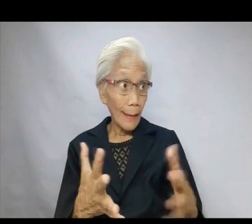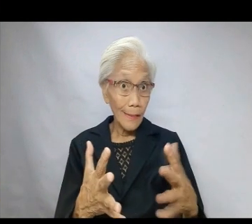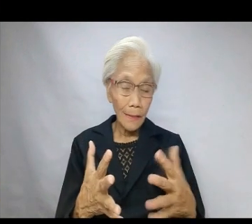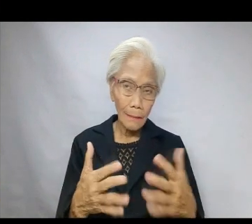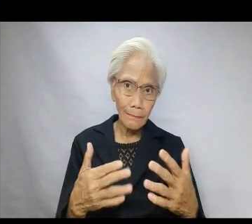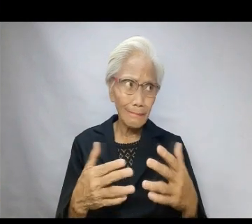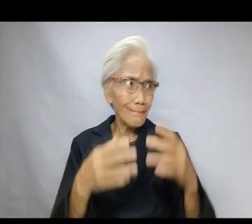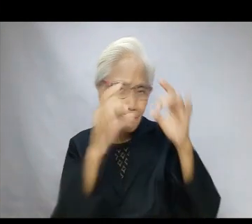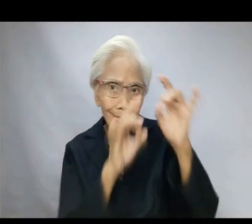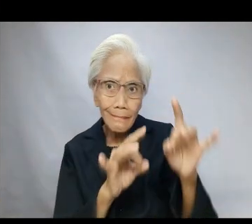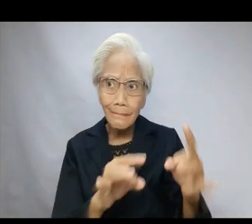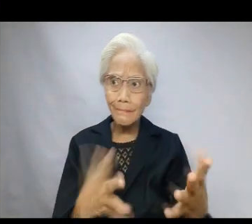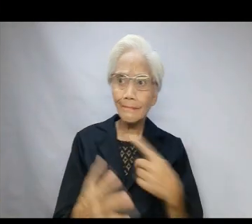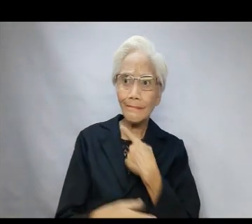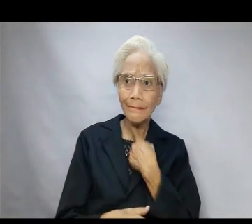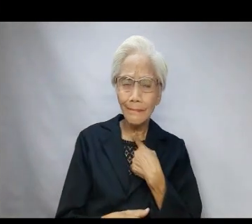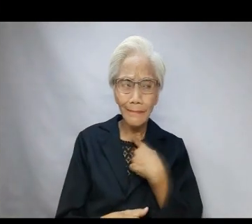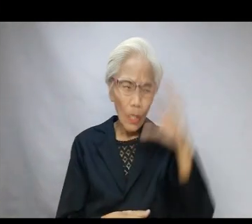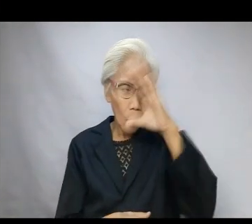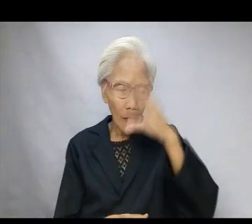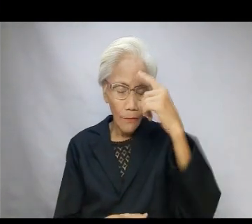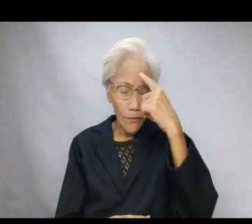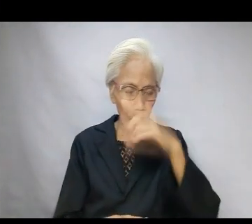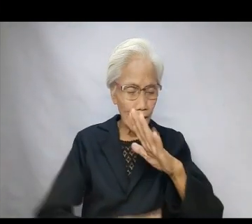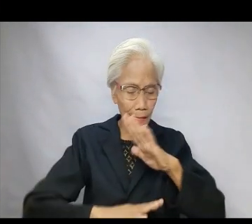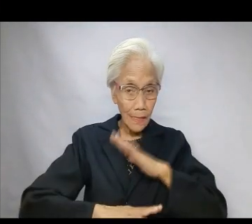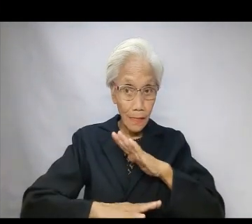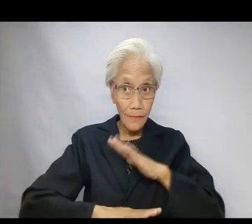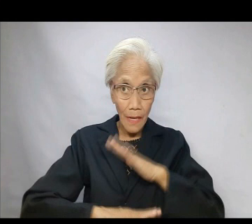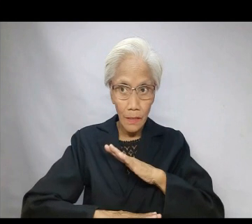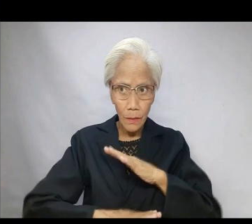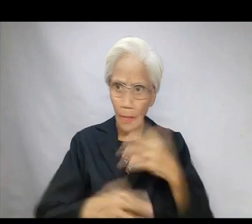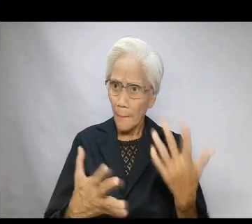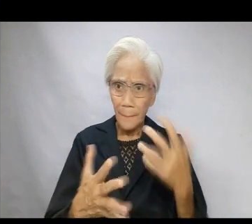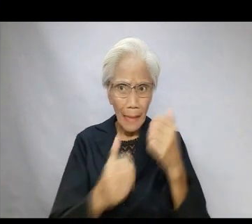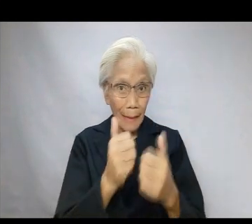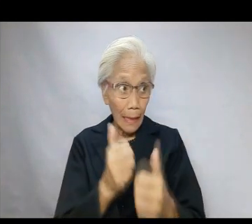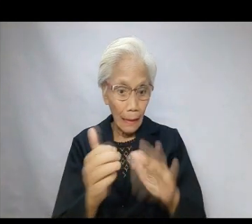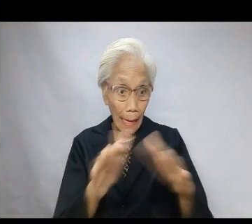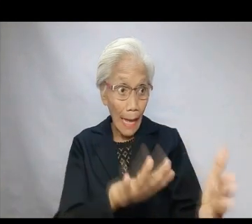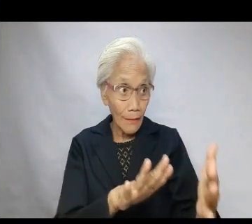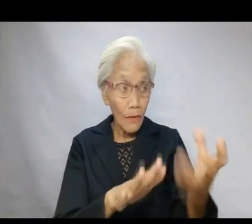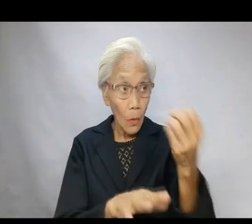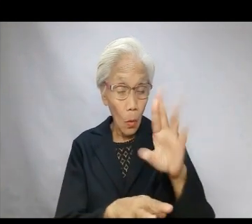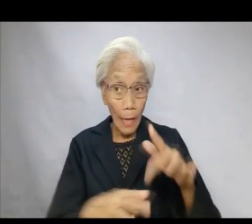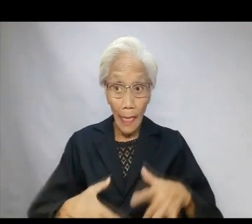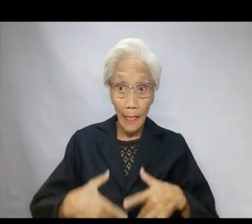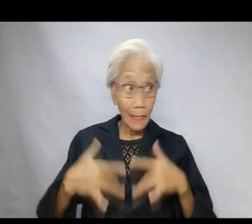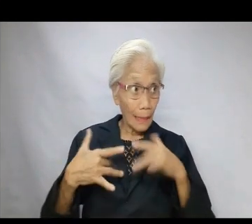needs, where we choose to look for their satisfaction can mean life or